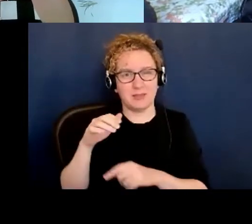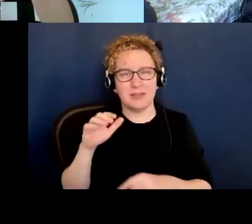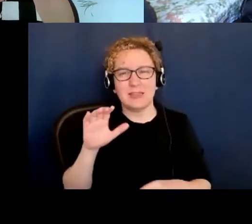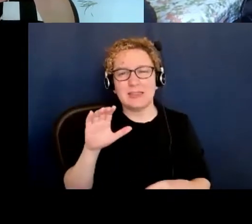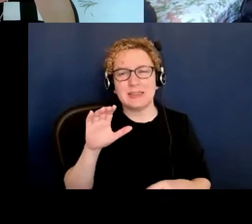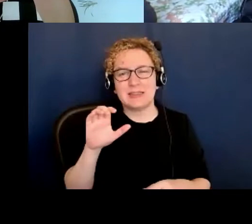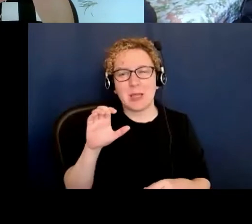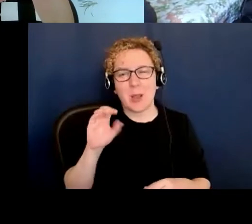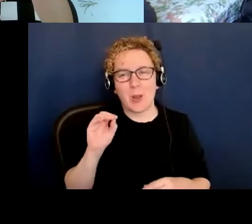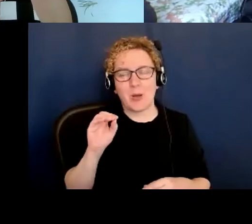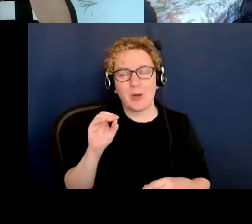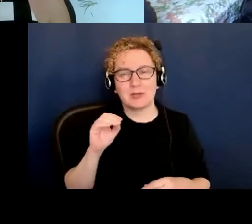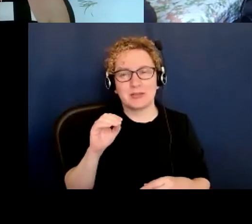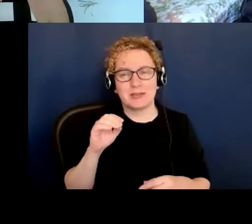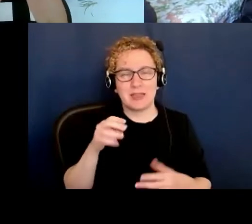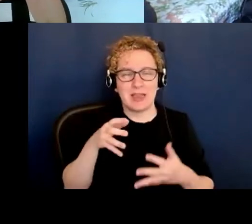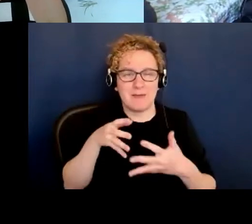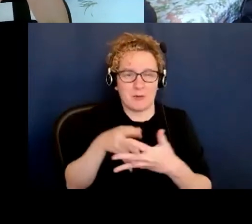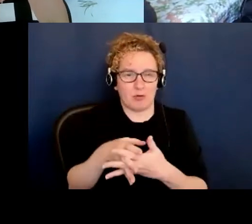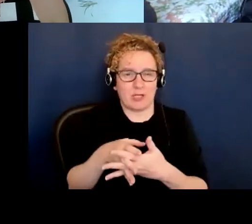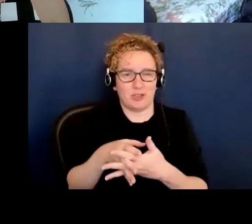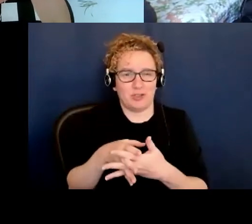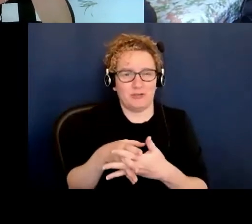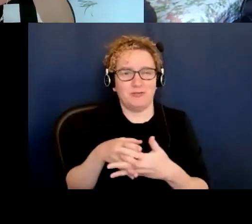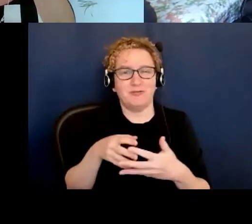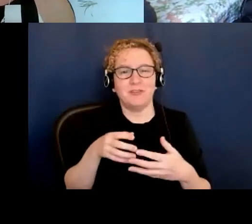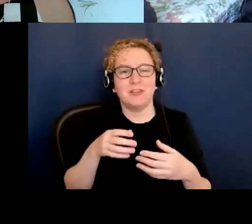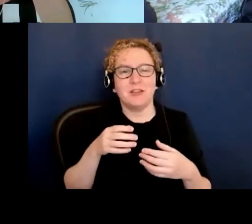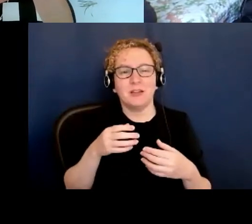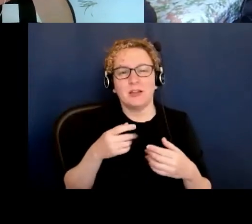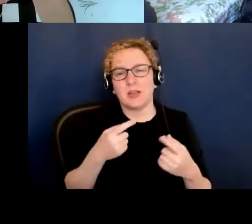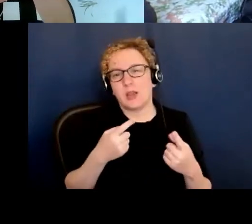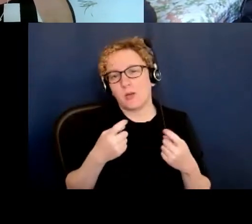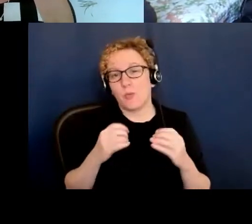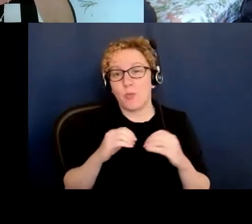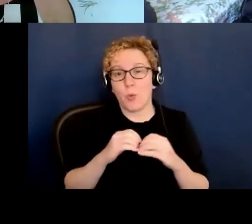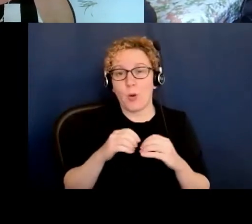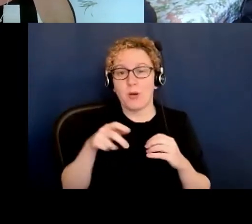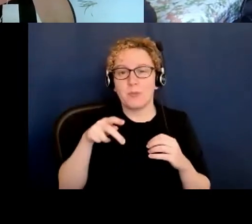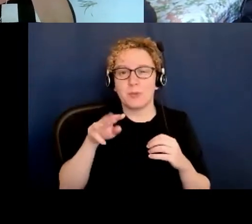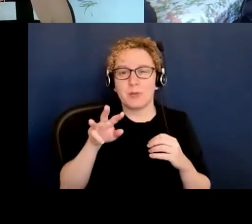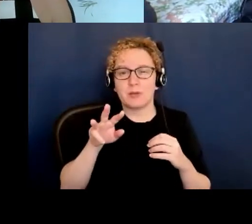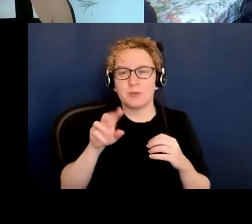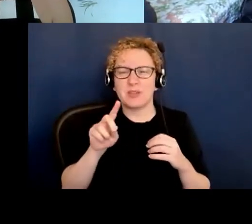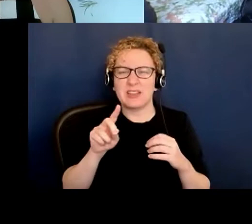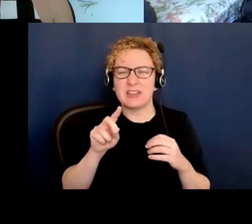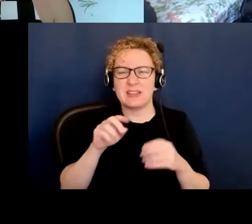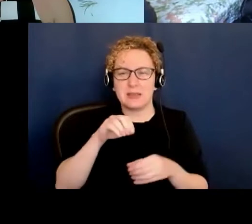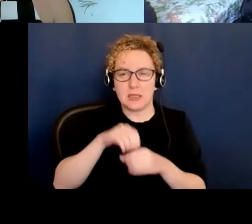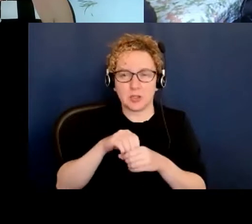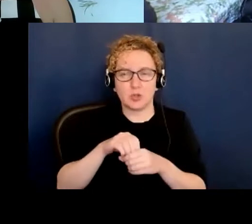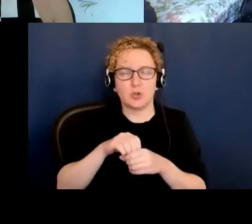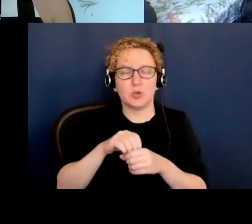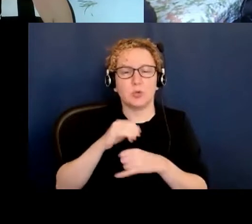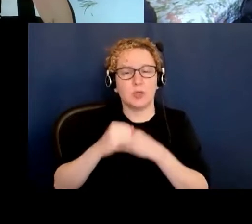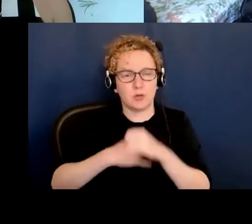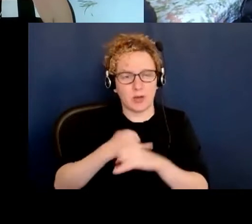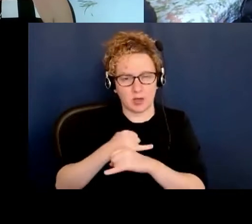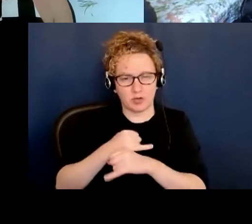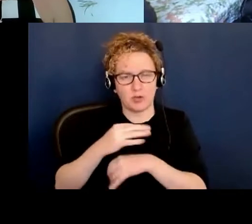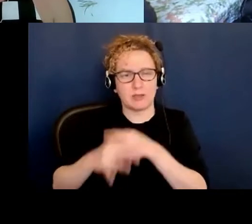or actually infiltration in this case of getting more people from the disability community into the international